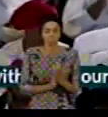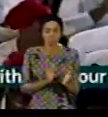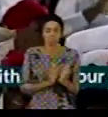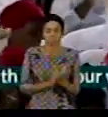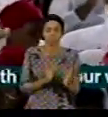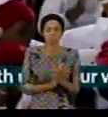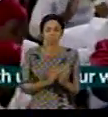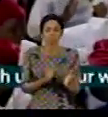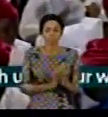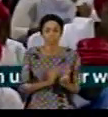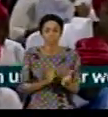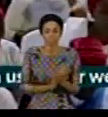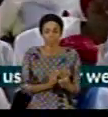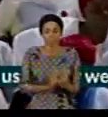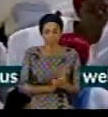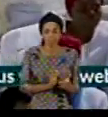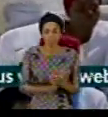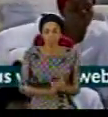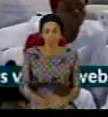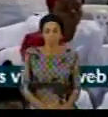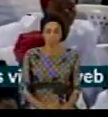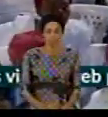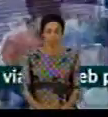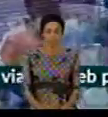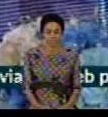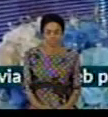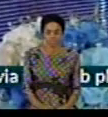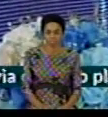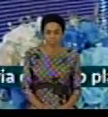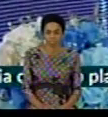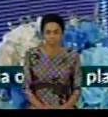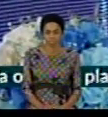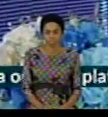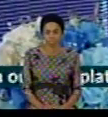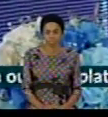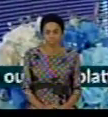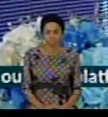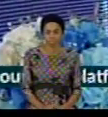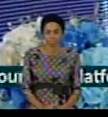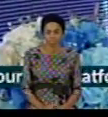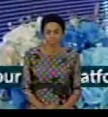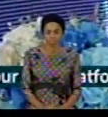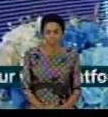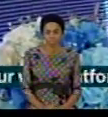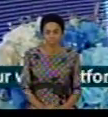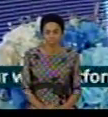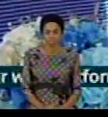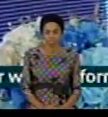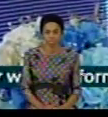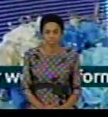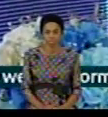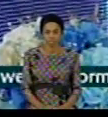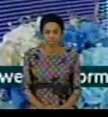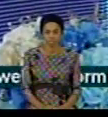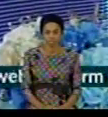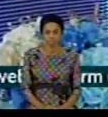please brother before the necessifier okay just very bravely